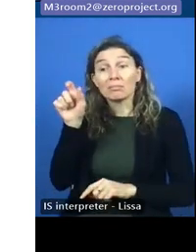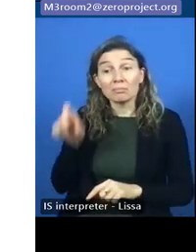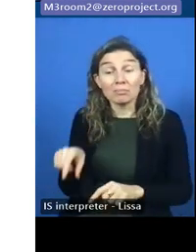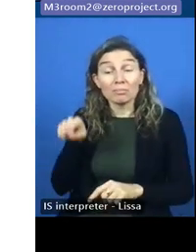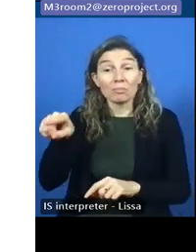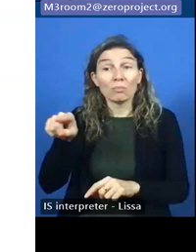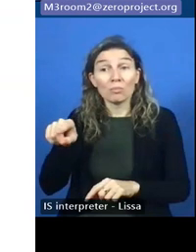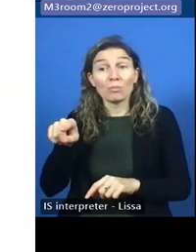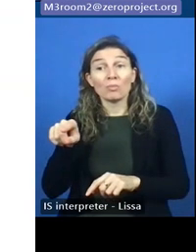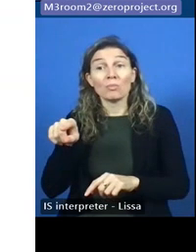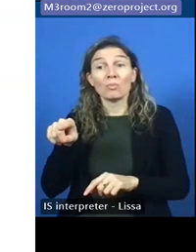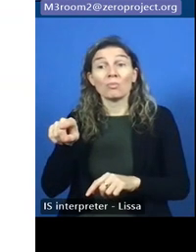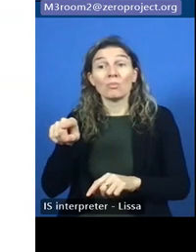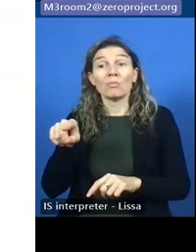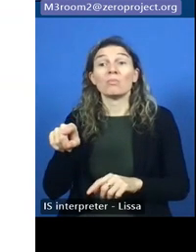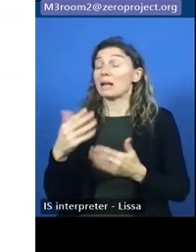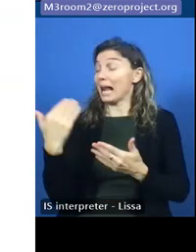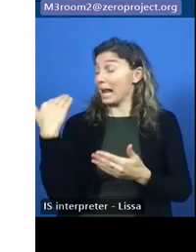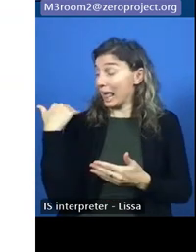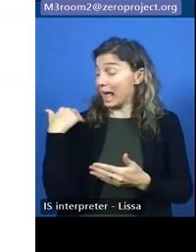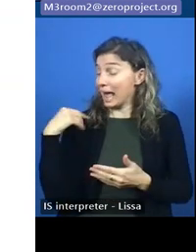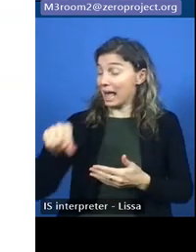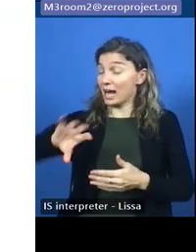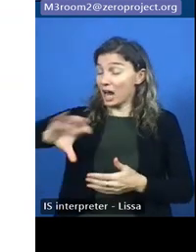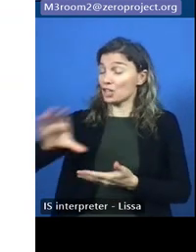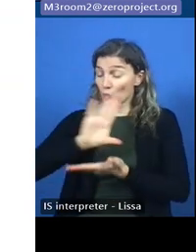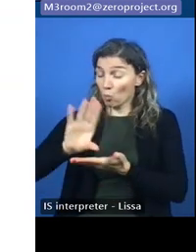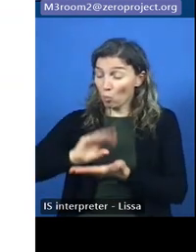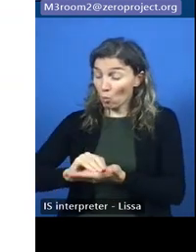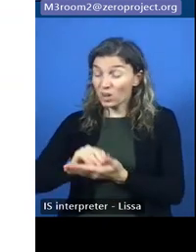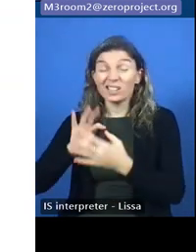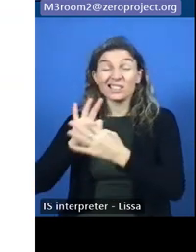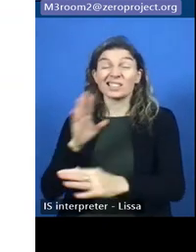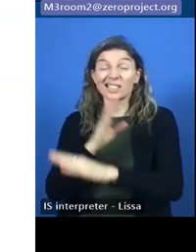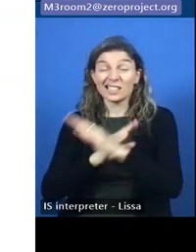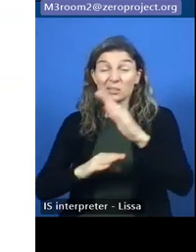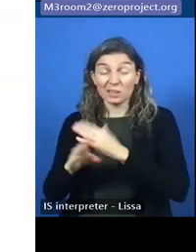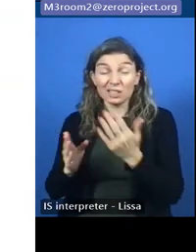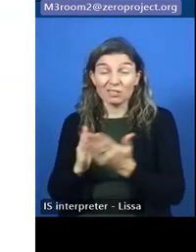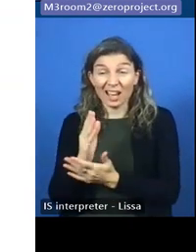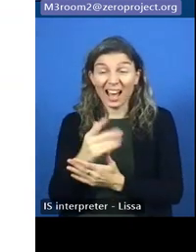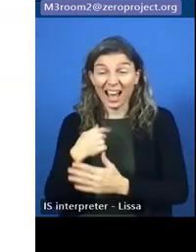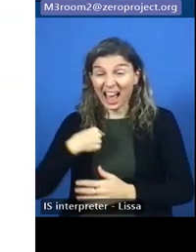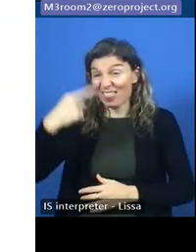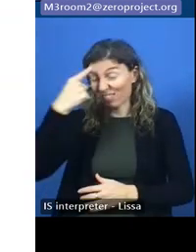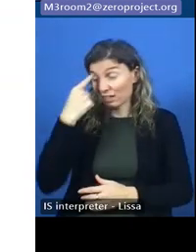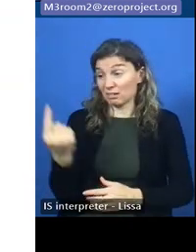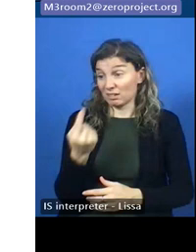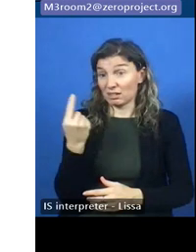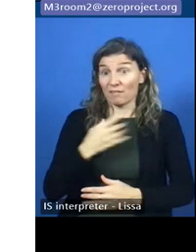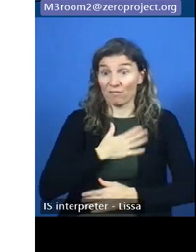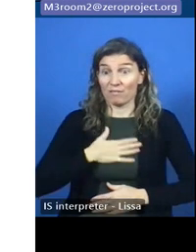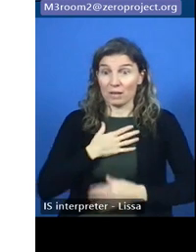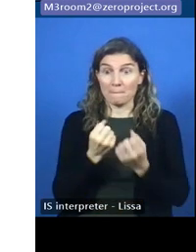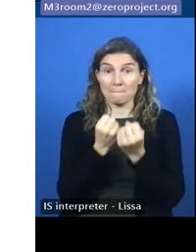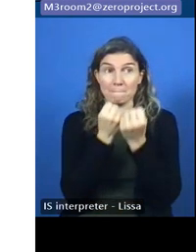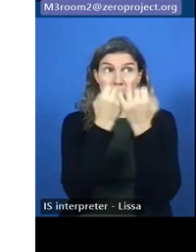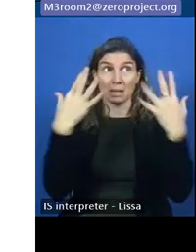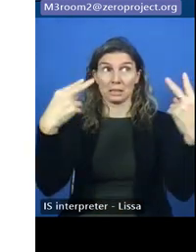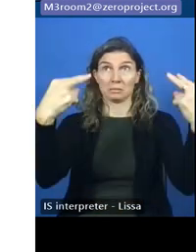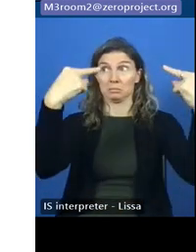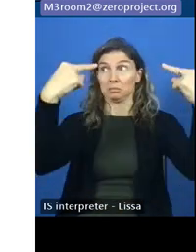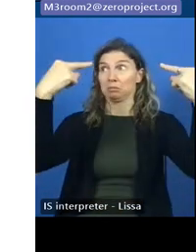wrote my country's last report on disability rights. He knows he has lots of eyes on him, so